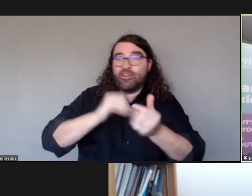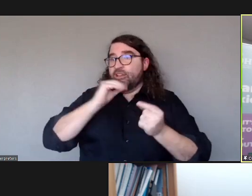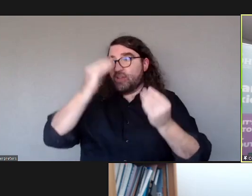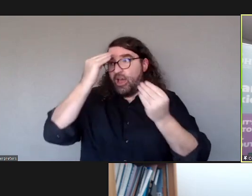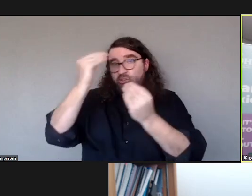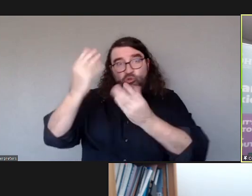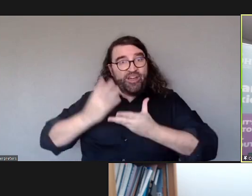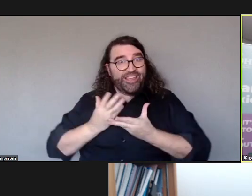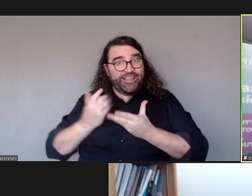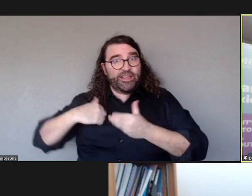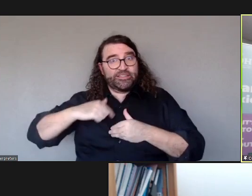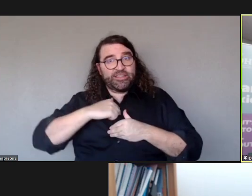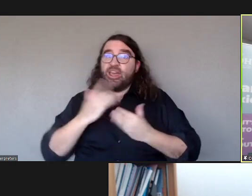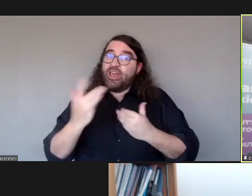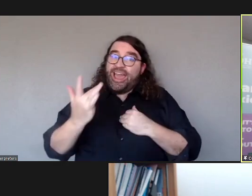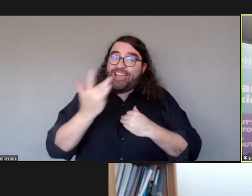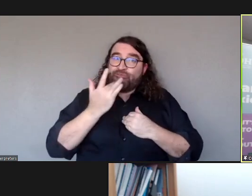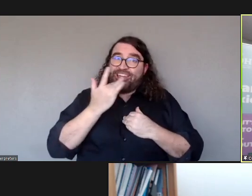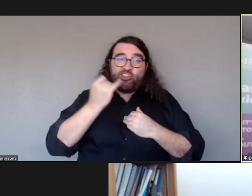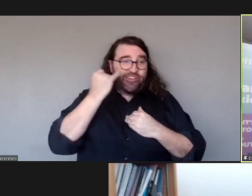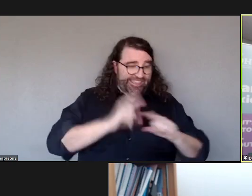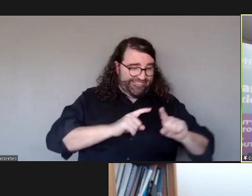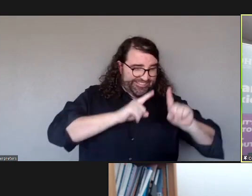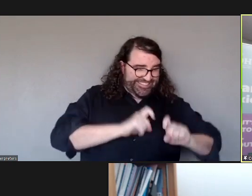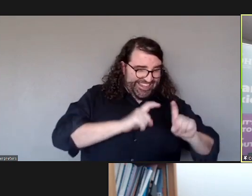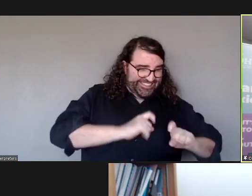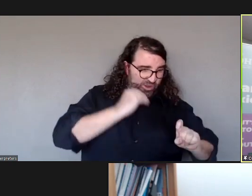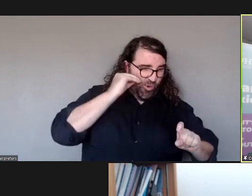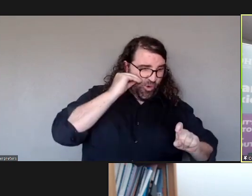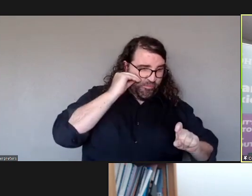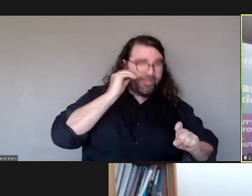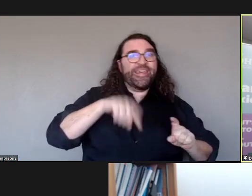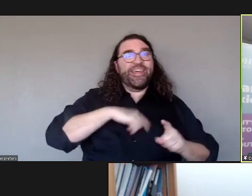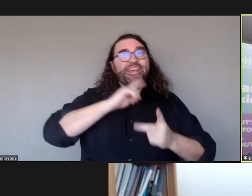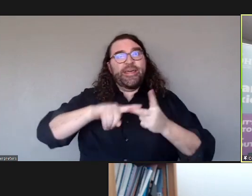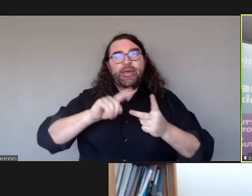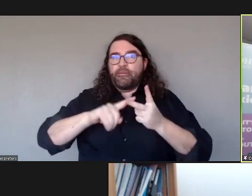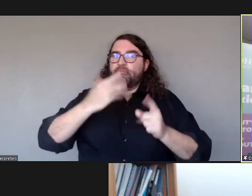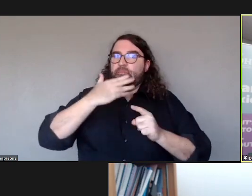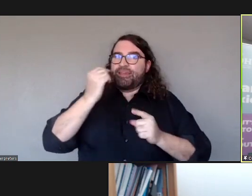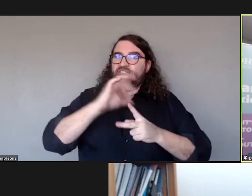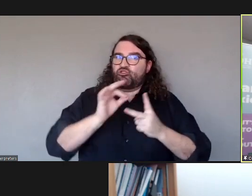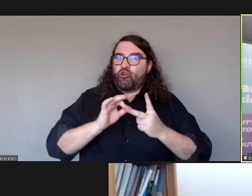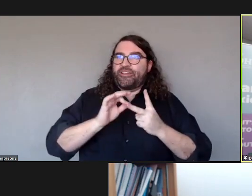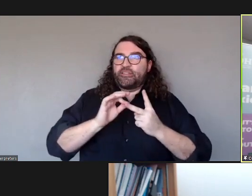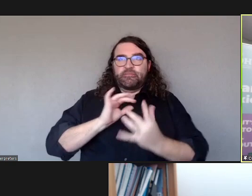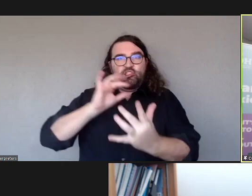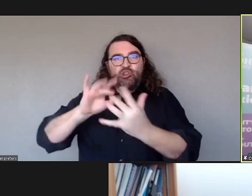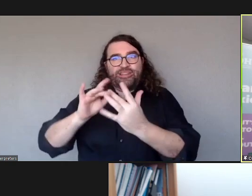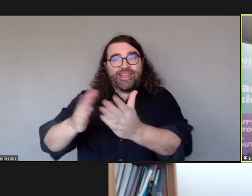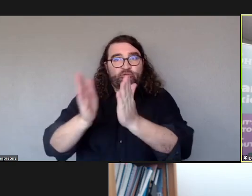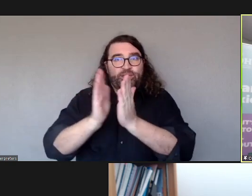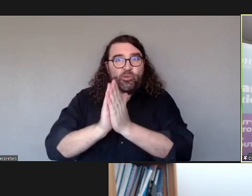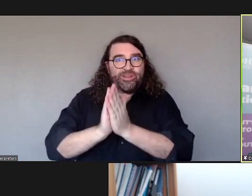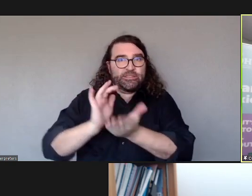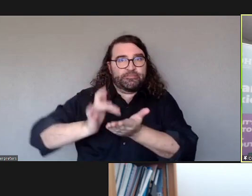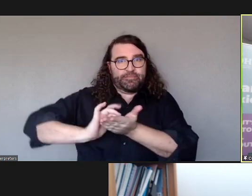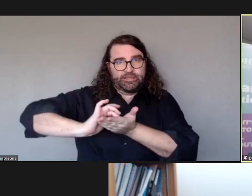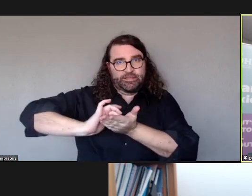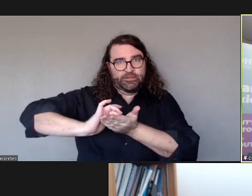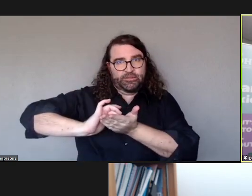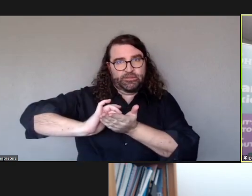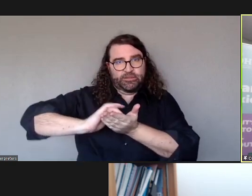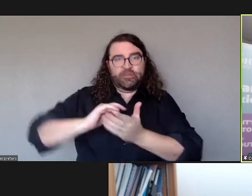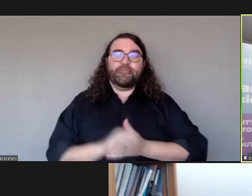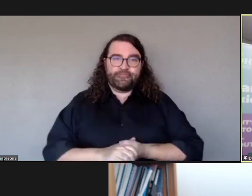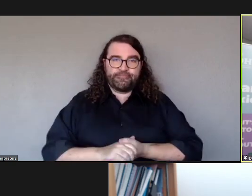do both. But given the choice, the treatment is the first option. I think it's a really interesting